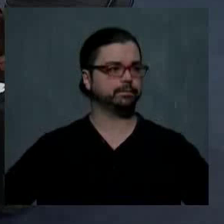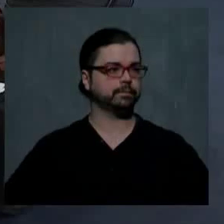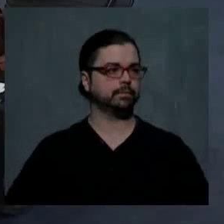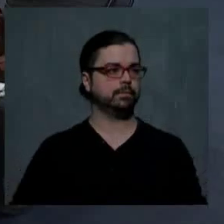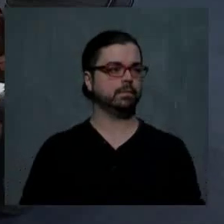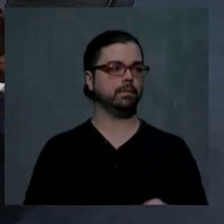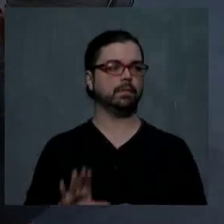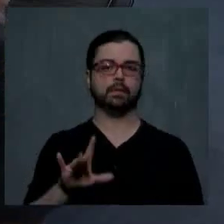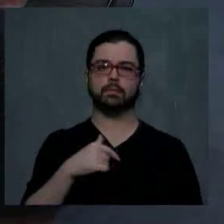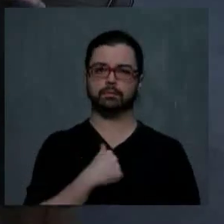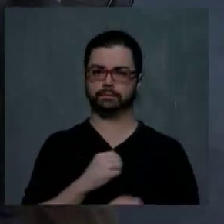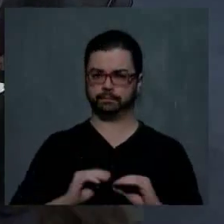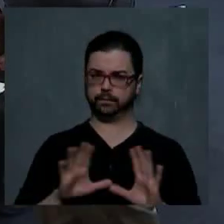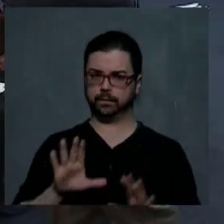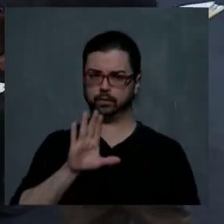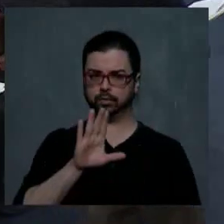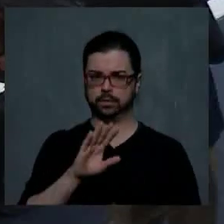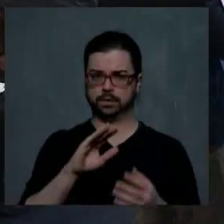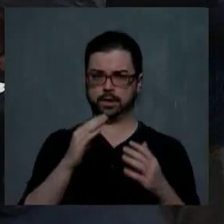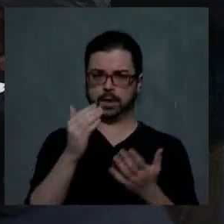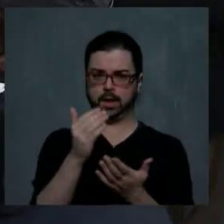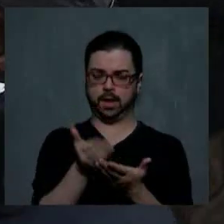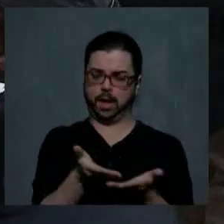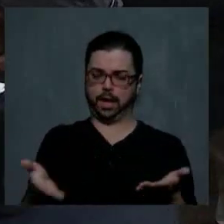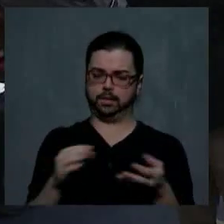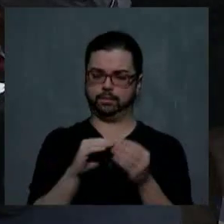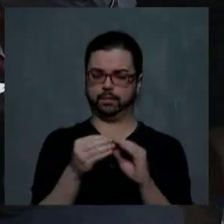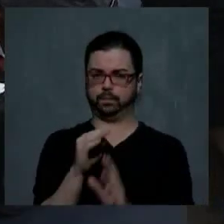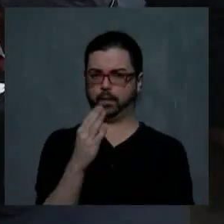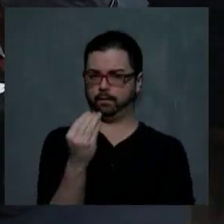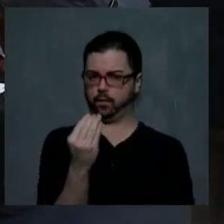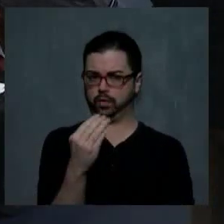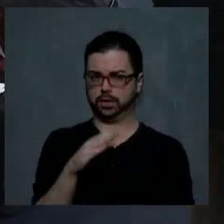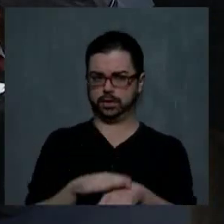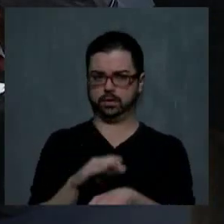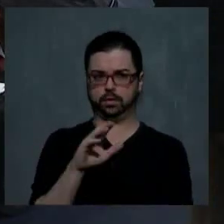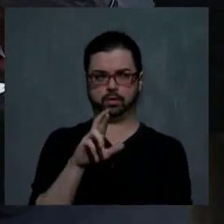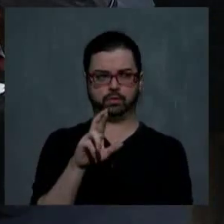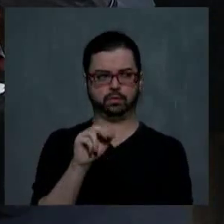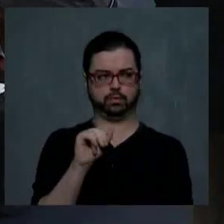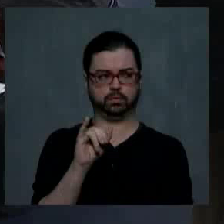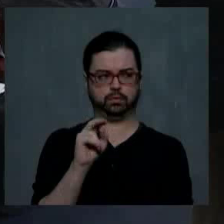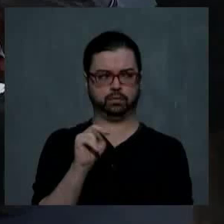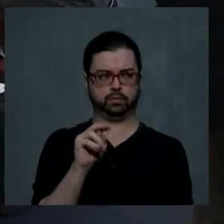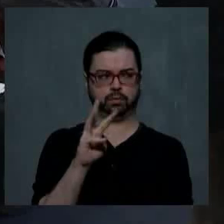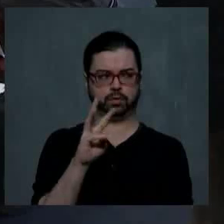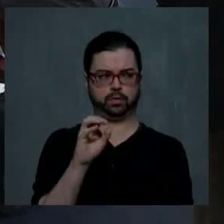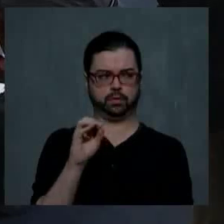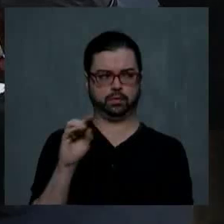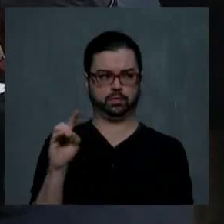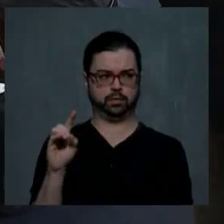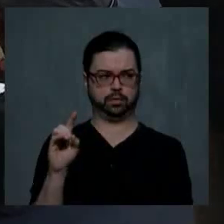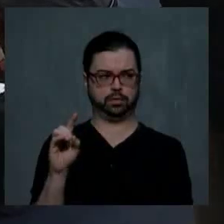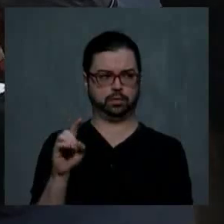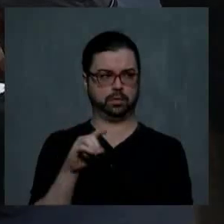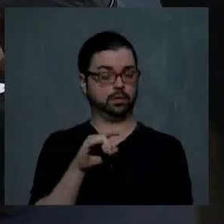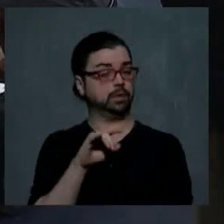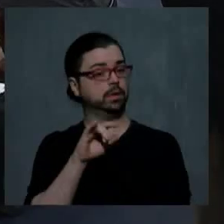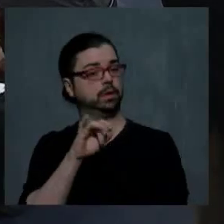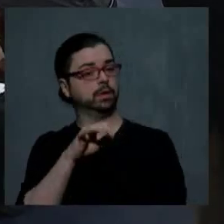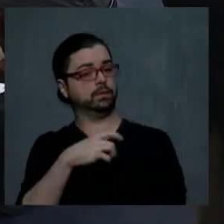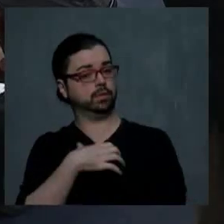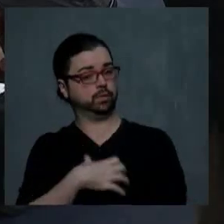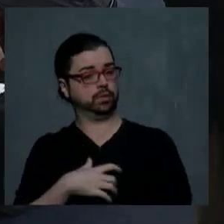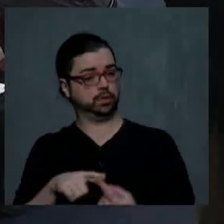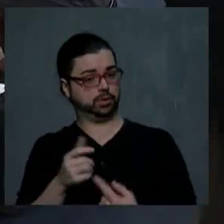Yours is item number 14 on Rainwood. Yes, but that's not what I have a question about. Bowman is close to me too. If you wish to